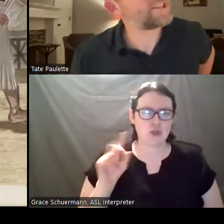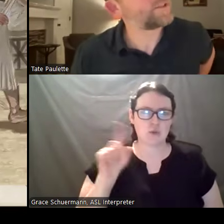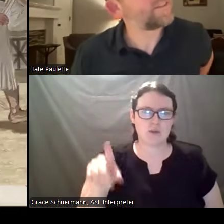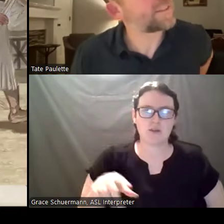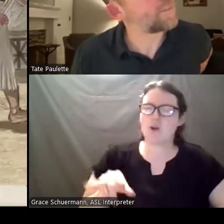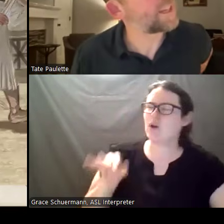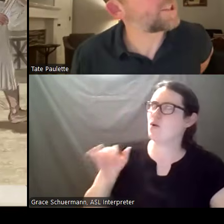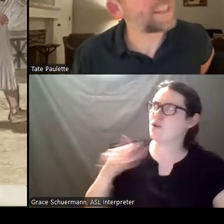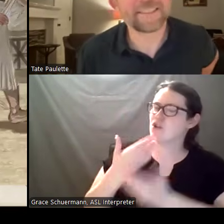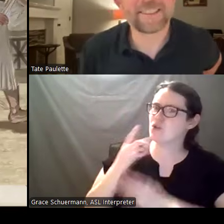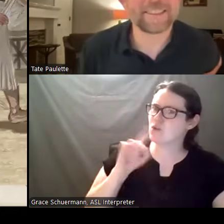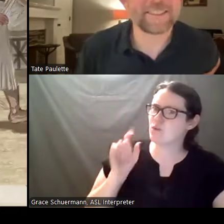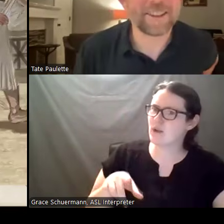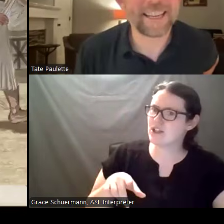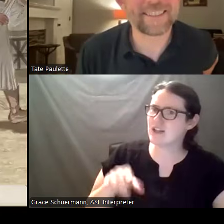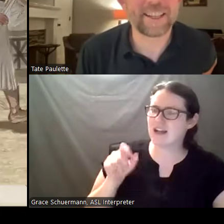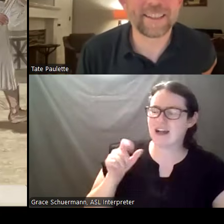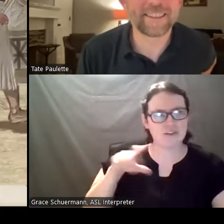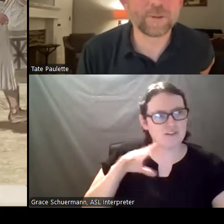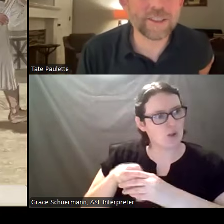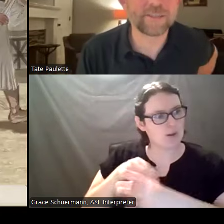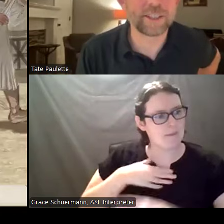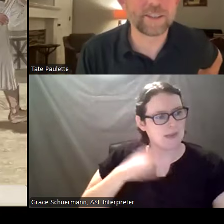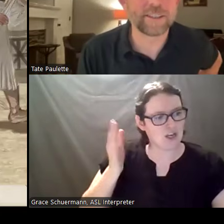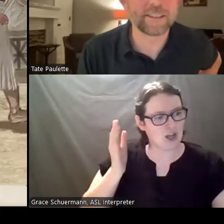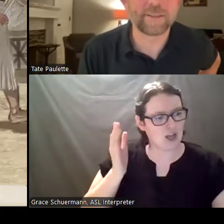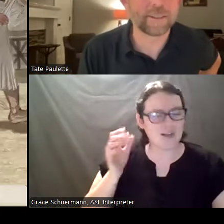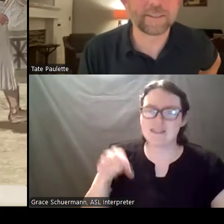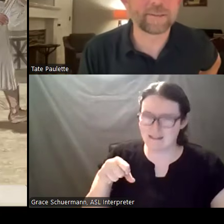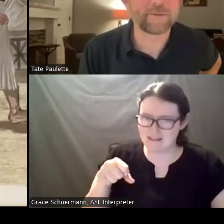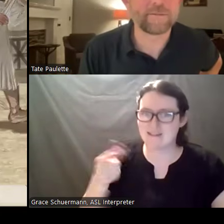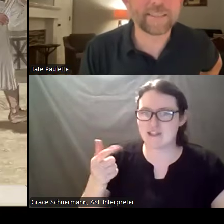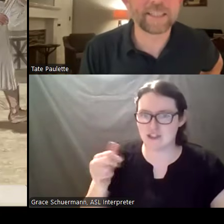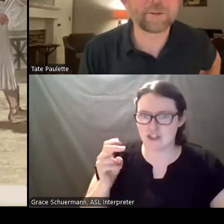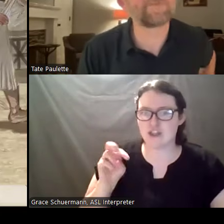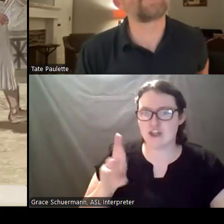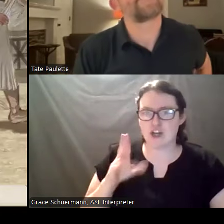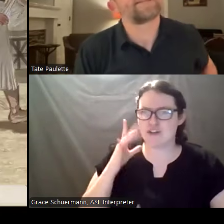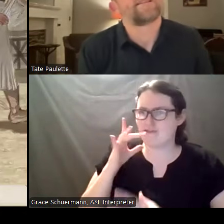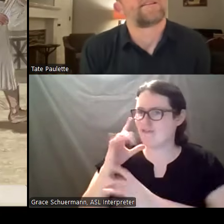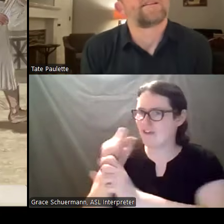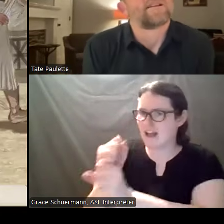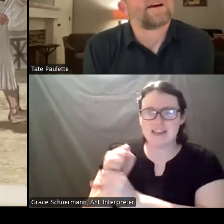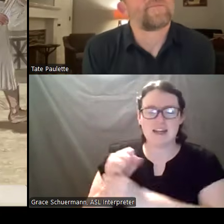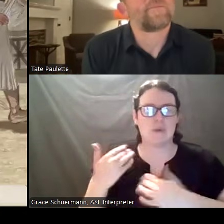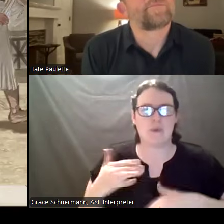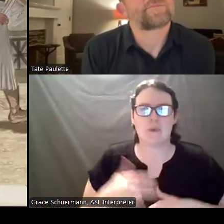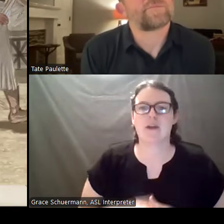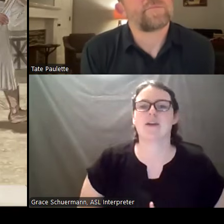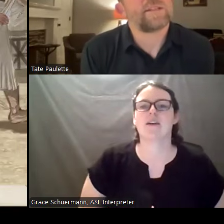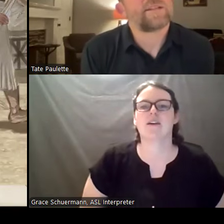didn't include some angle on that in the talk. Yes, the question of gender is a fascinating one. I mean,